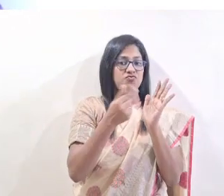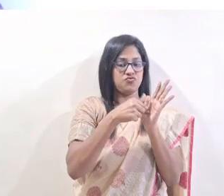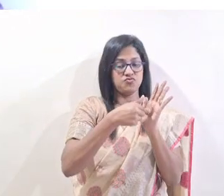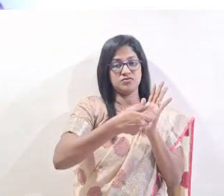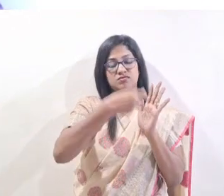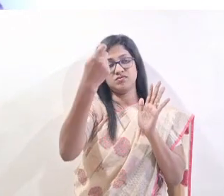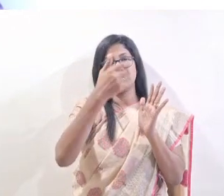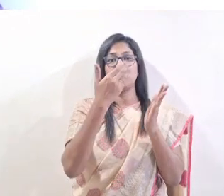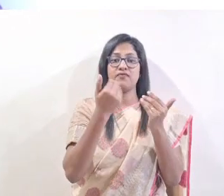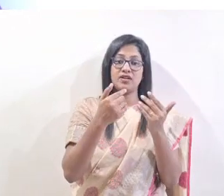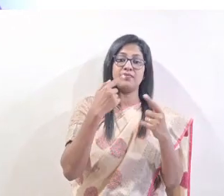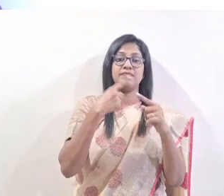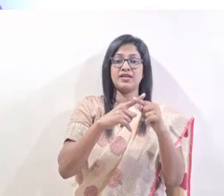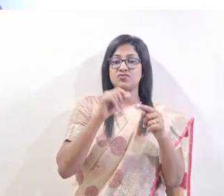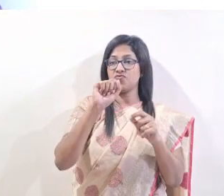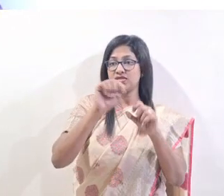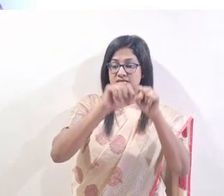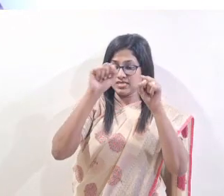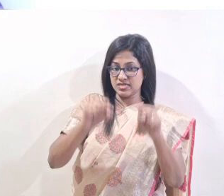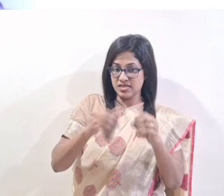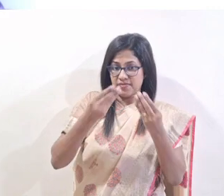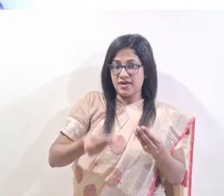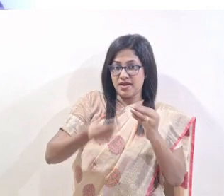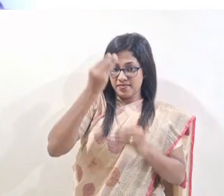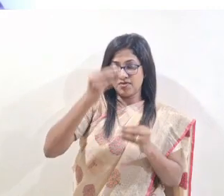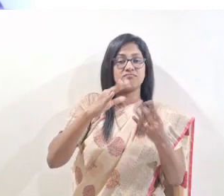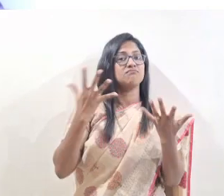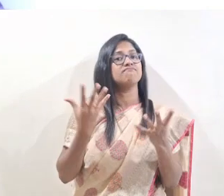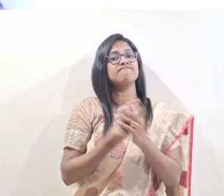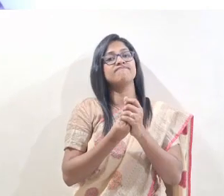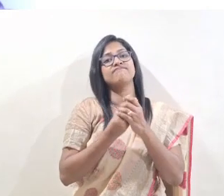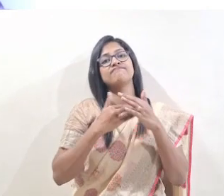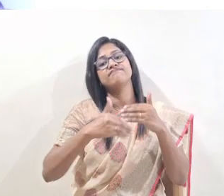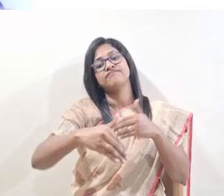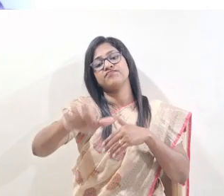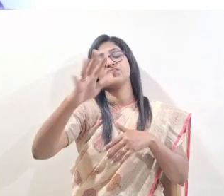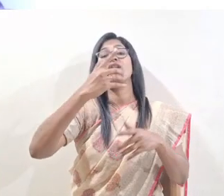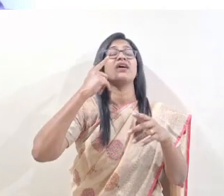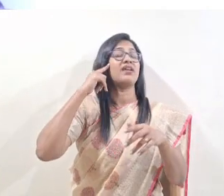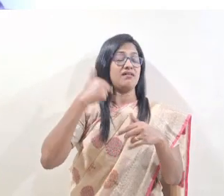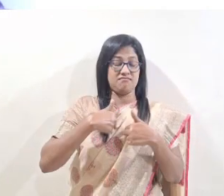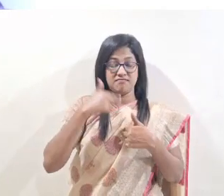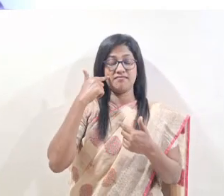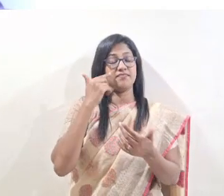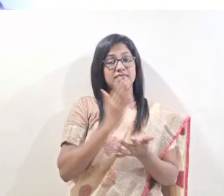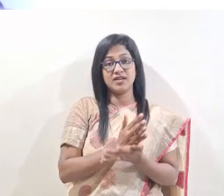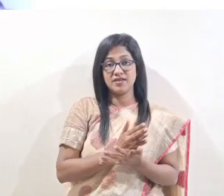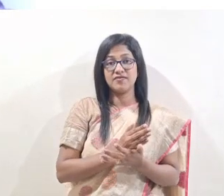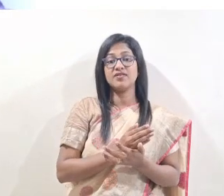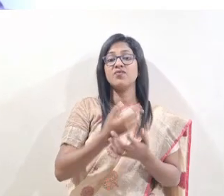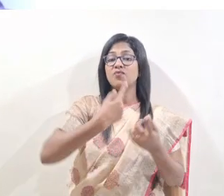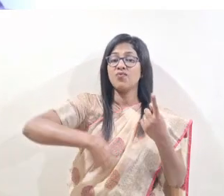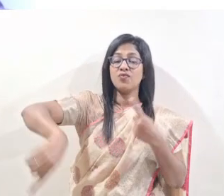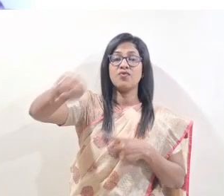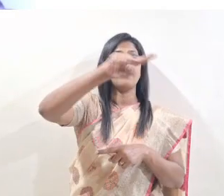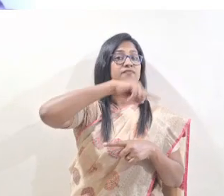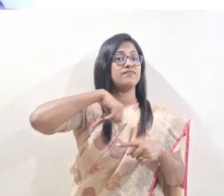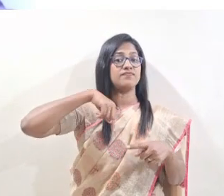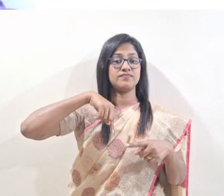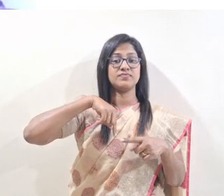freely. Upgrade the systems to this as it comes along. And I believe all of us